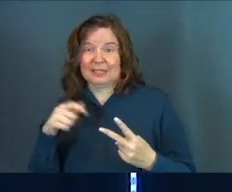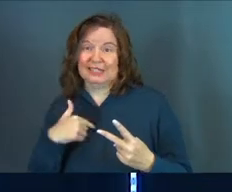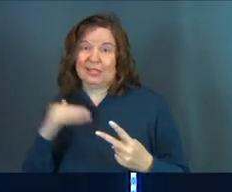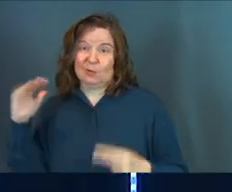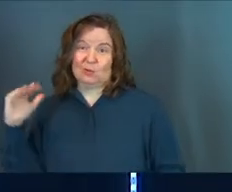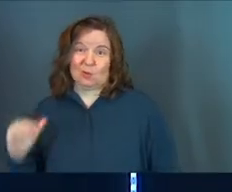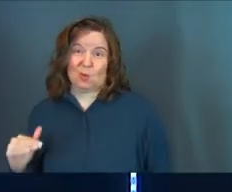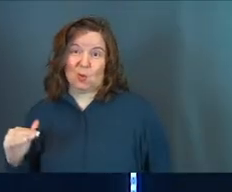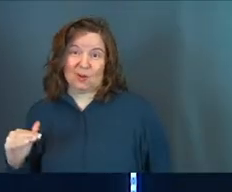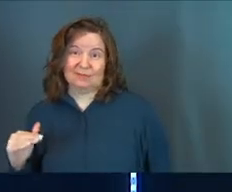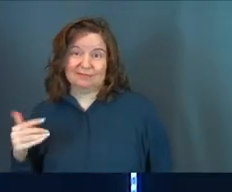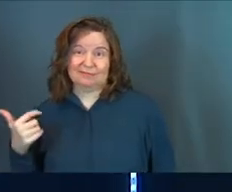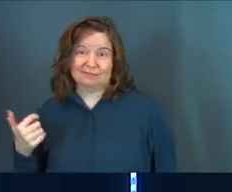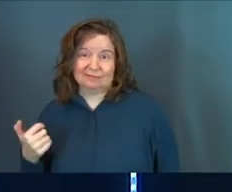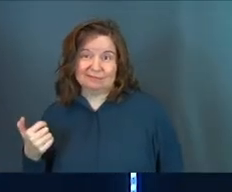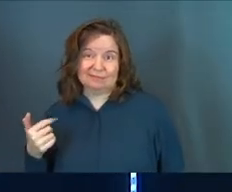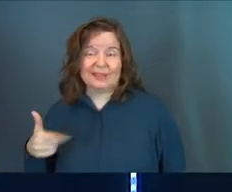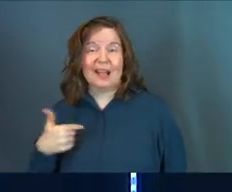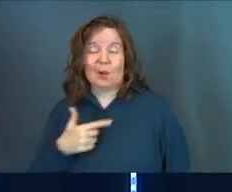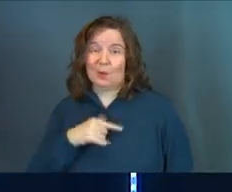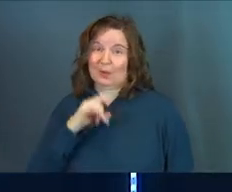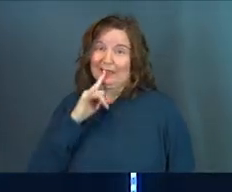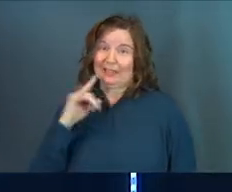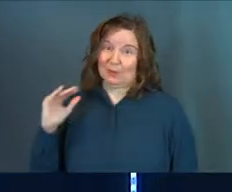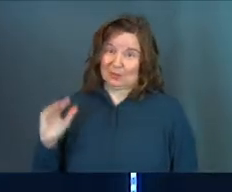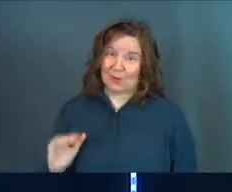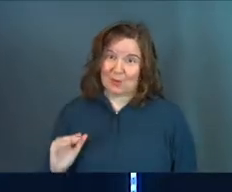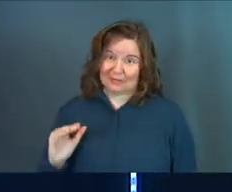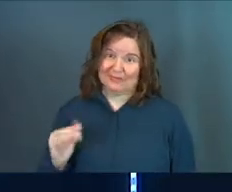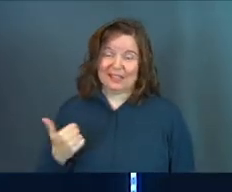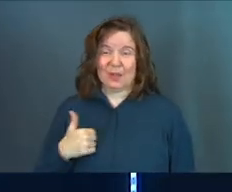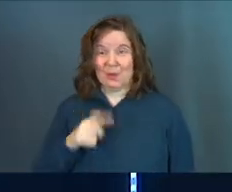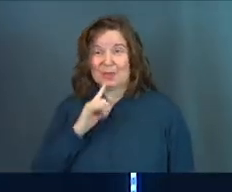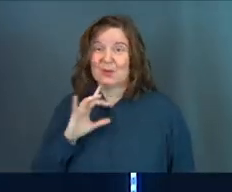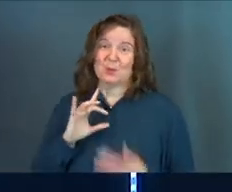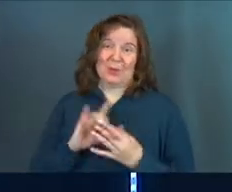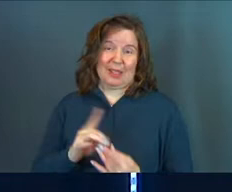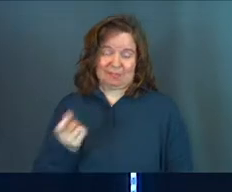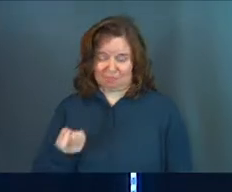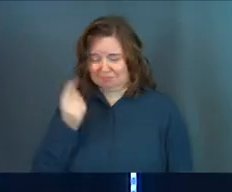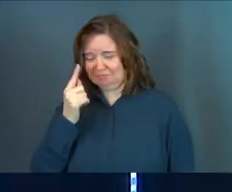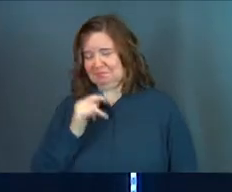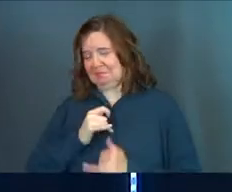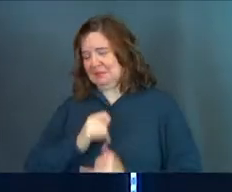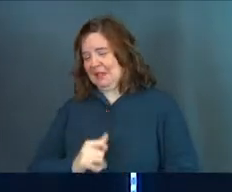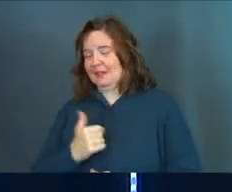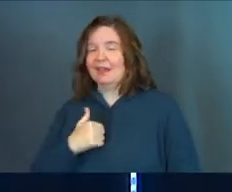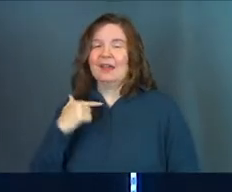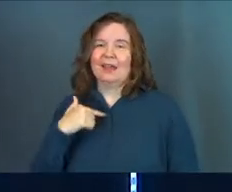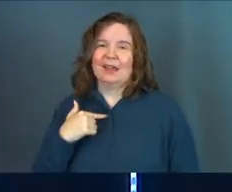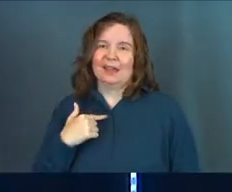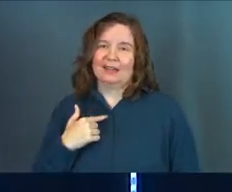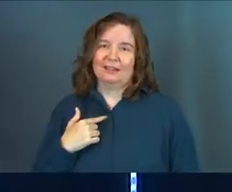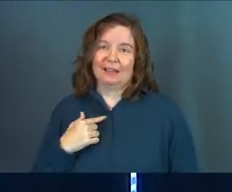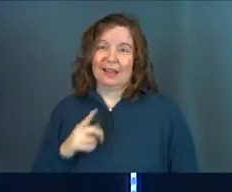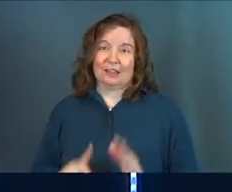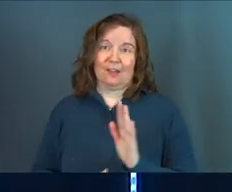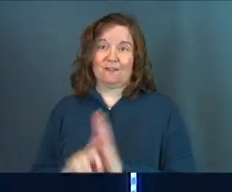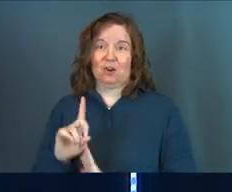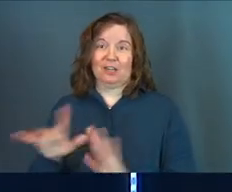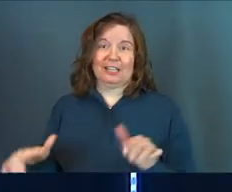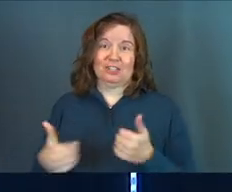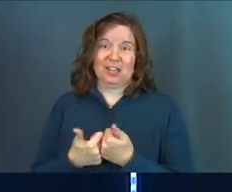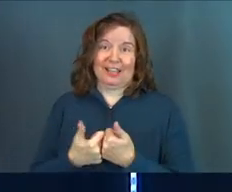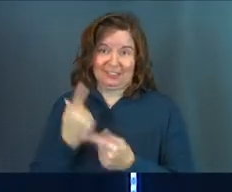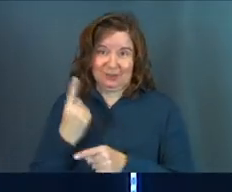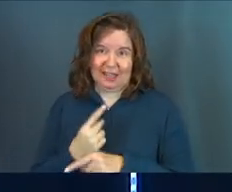was short. And we kids were short. And we could relate to this short guy. And I vertically challenged, right? It's like, say